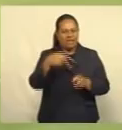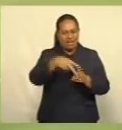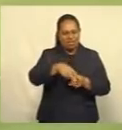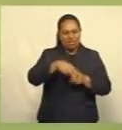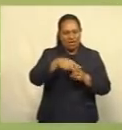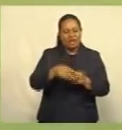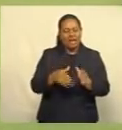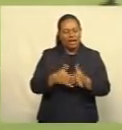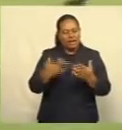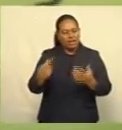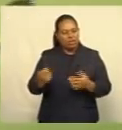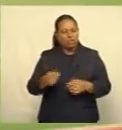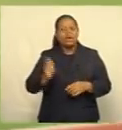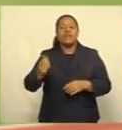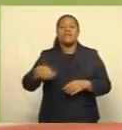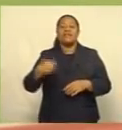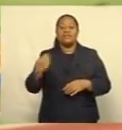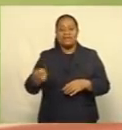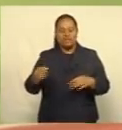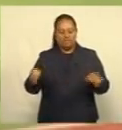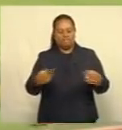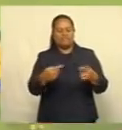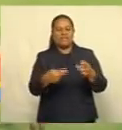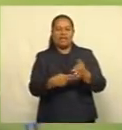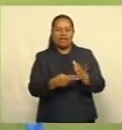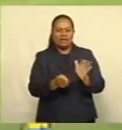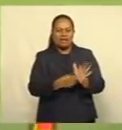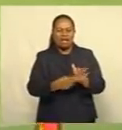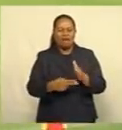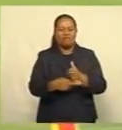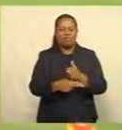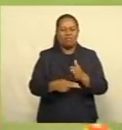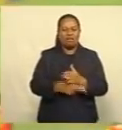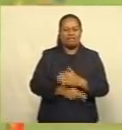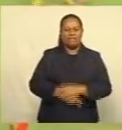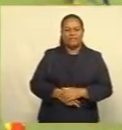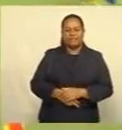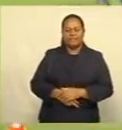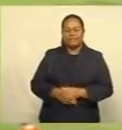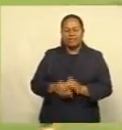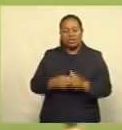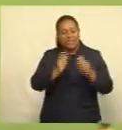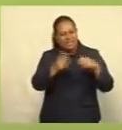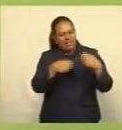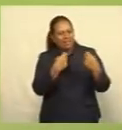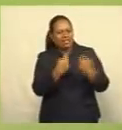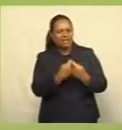face Navua next, and its football president Muhammad Ali says the team needs to lift its